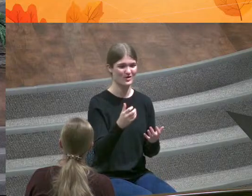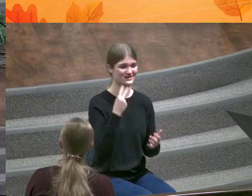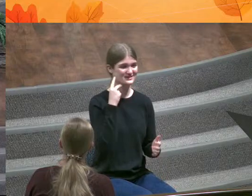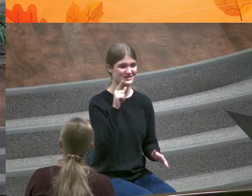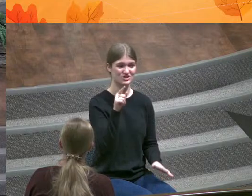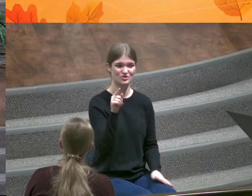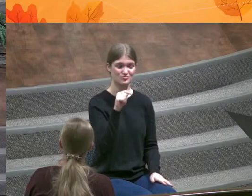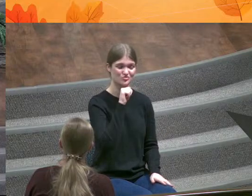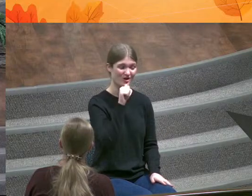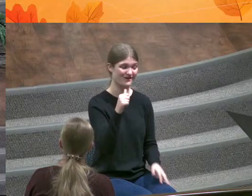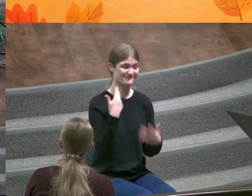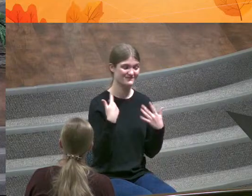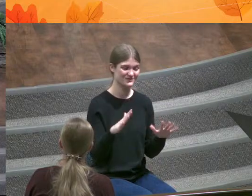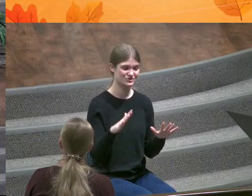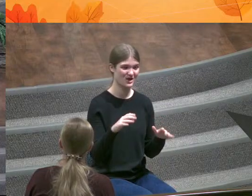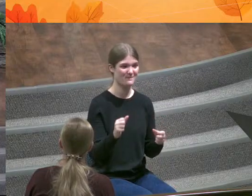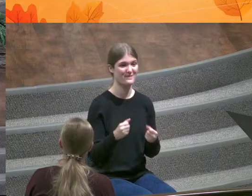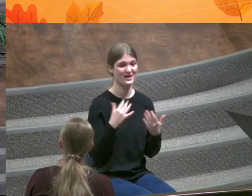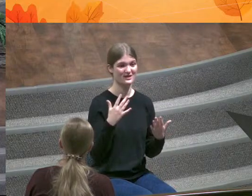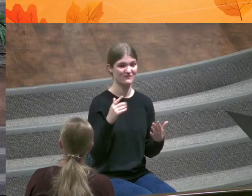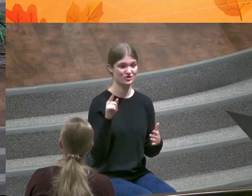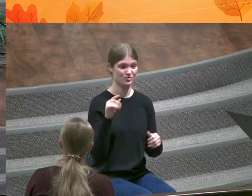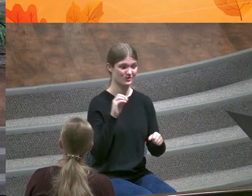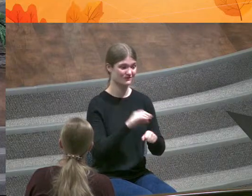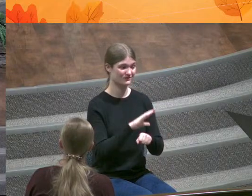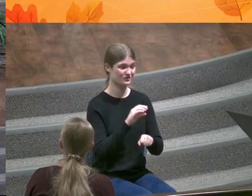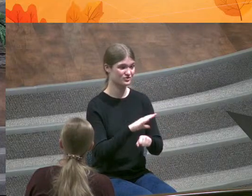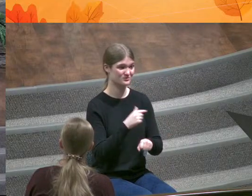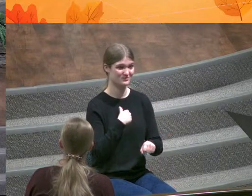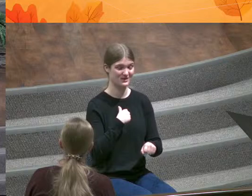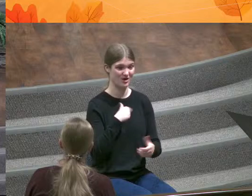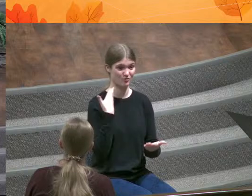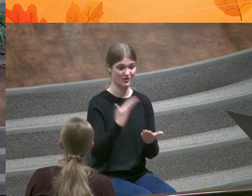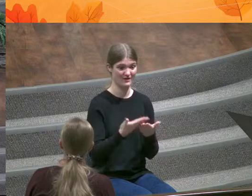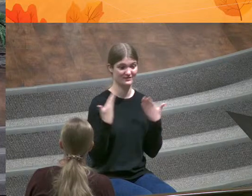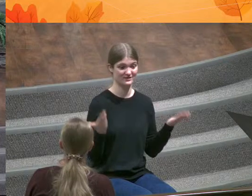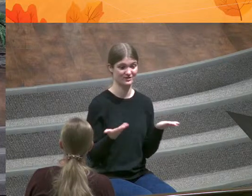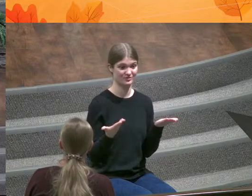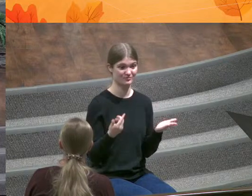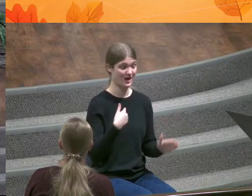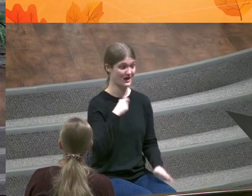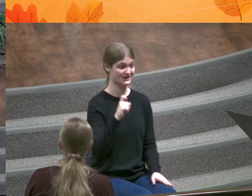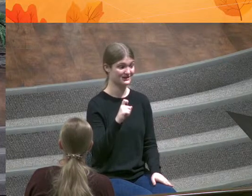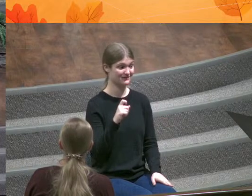a tremendous impact on my getting to this point. I've got to finish.